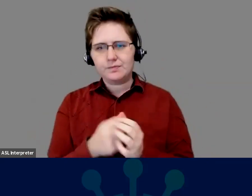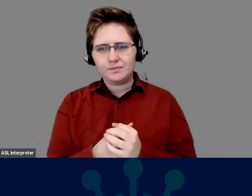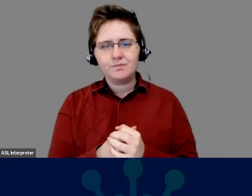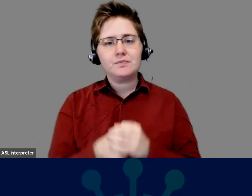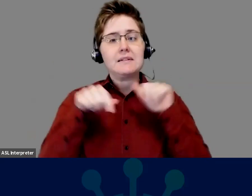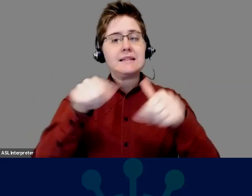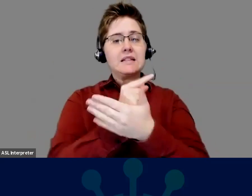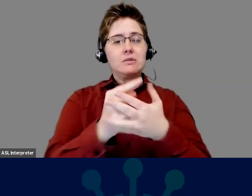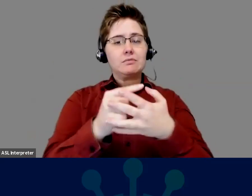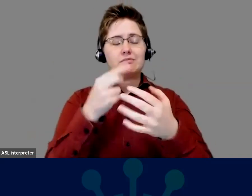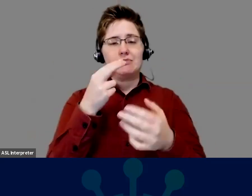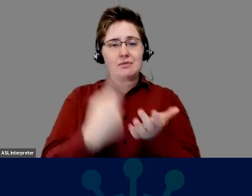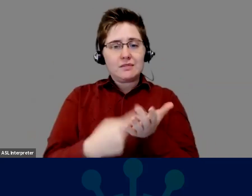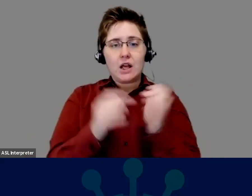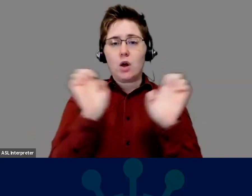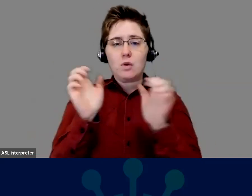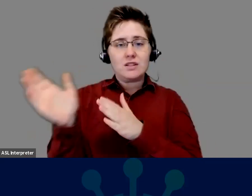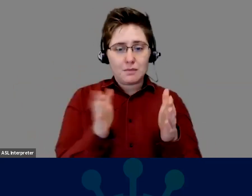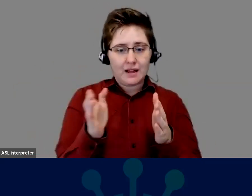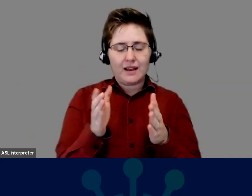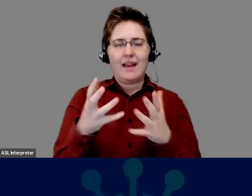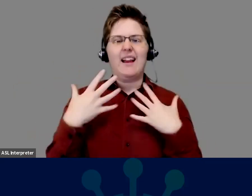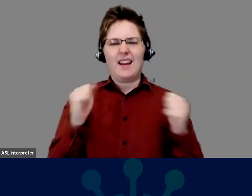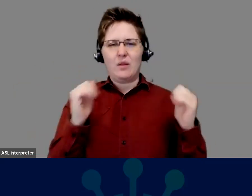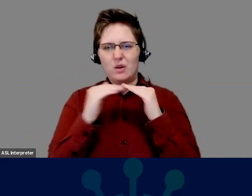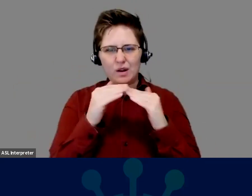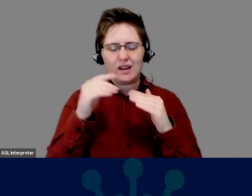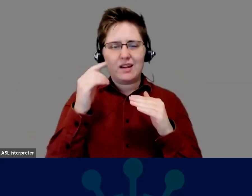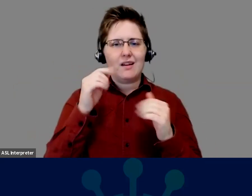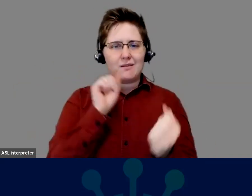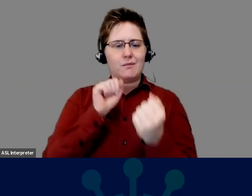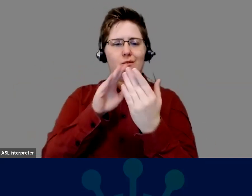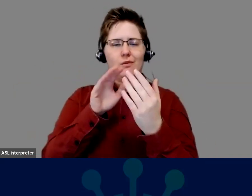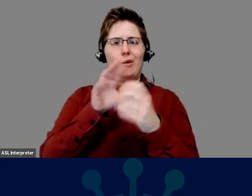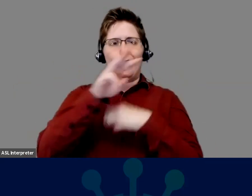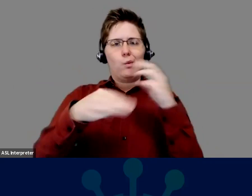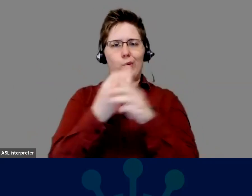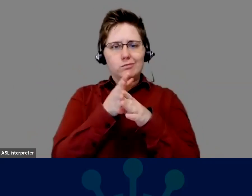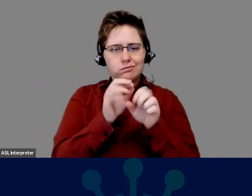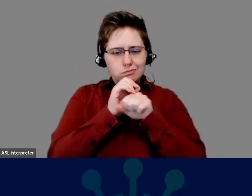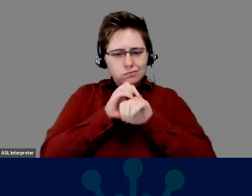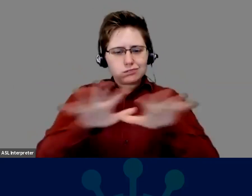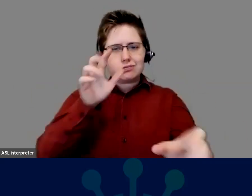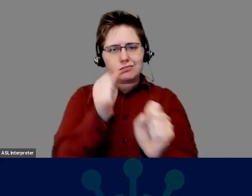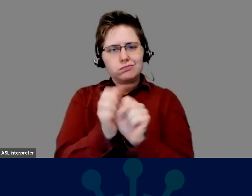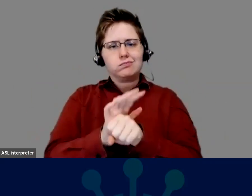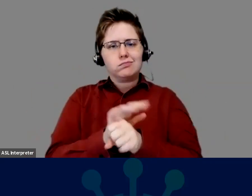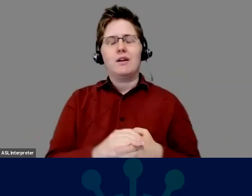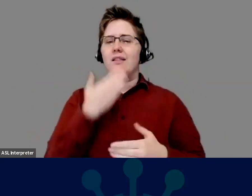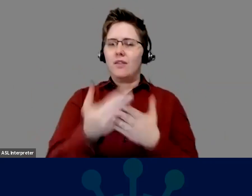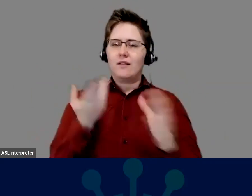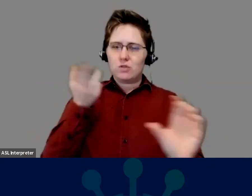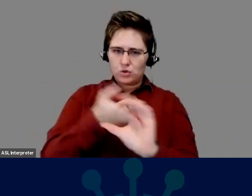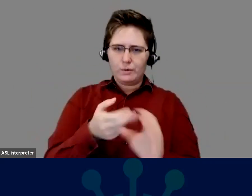This week, we will address emergency planning and health equity in the face of this global pandemic. Thank you for joining us.